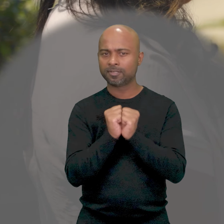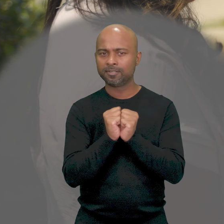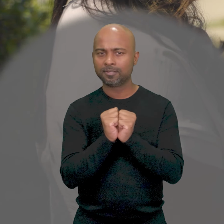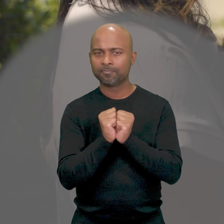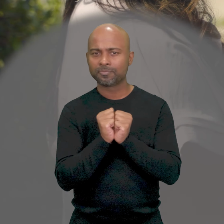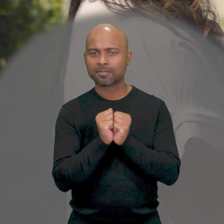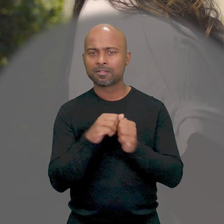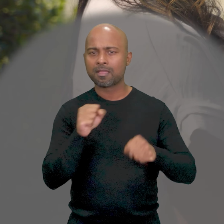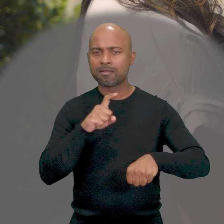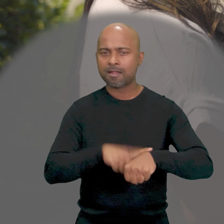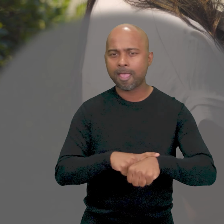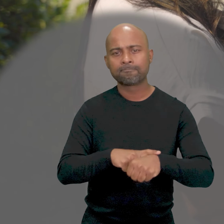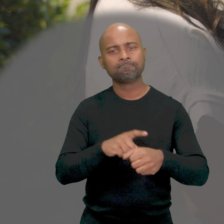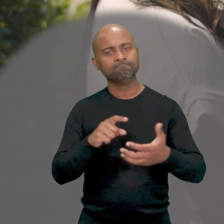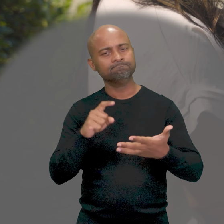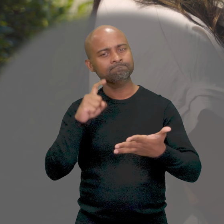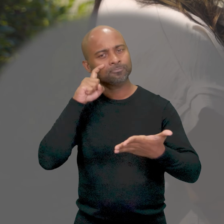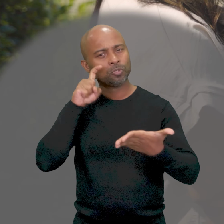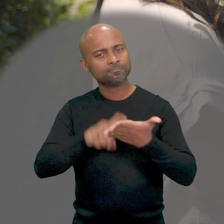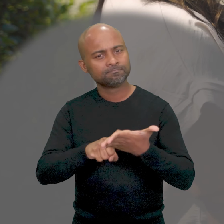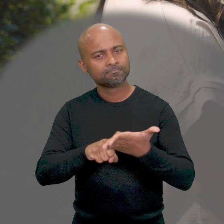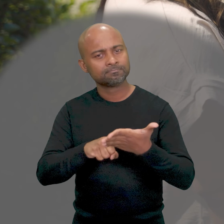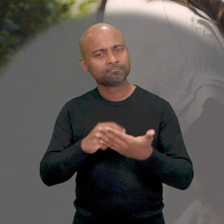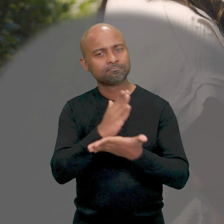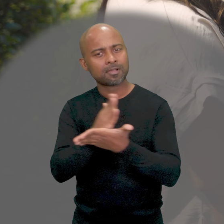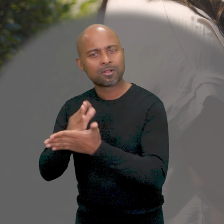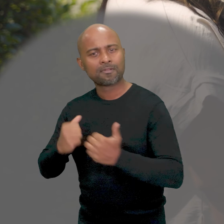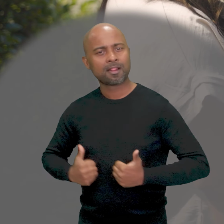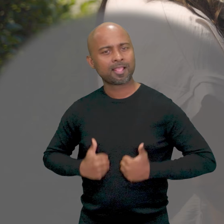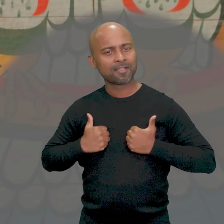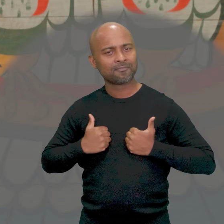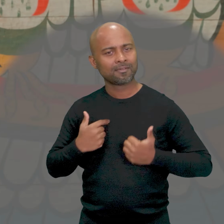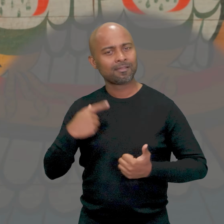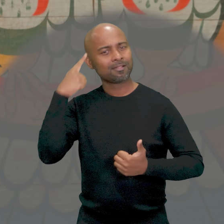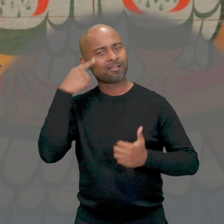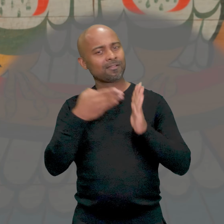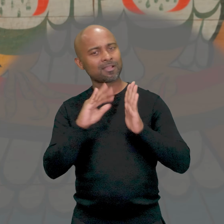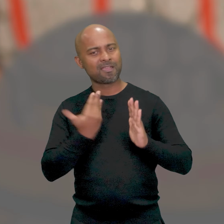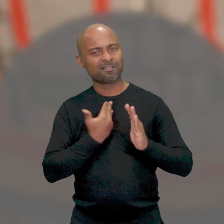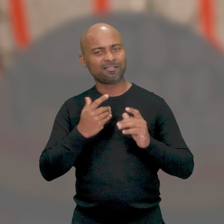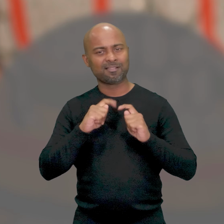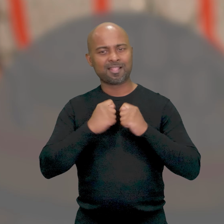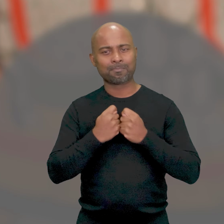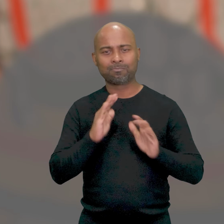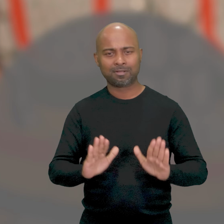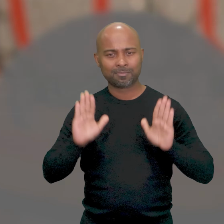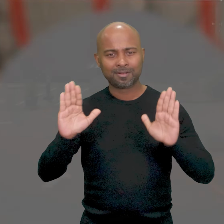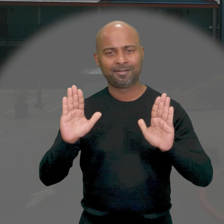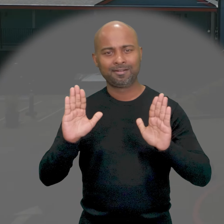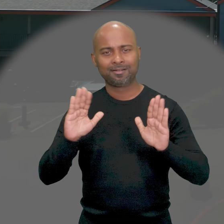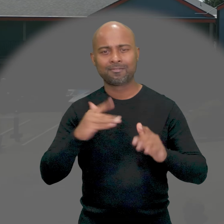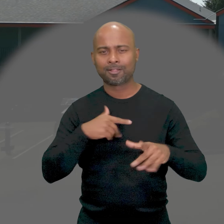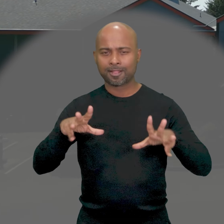together. Just taking the time to acknowledge all aspects of life. I think it reflects within our team very